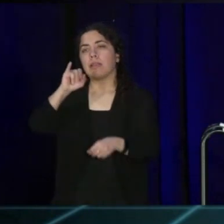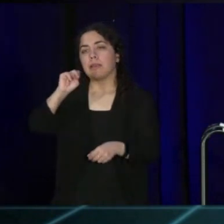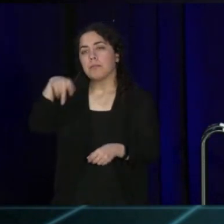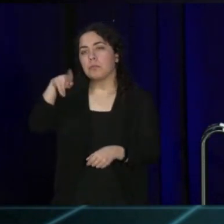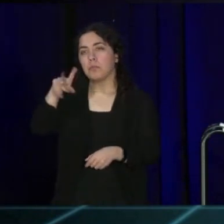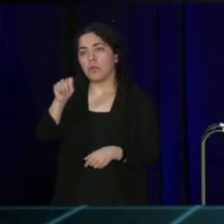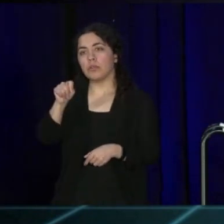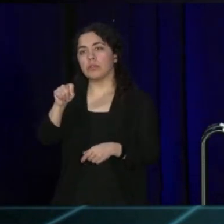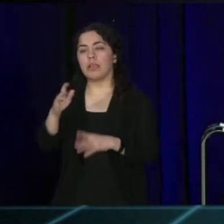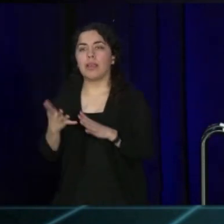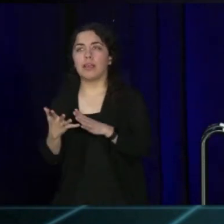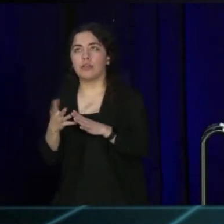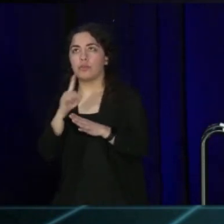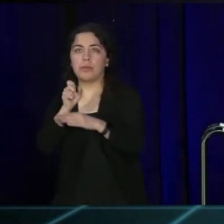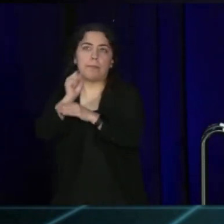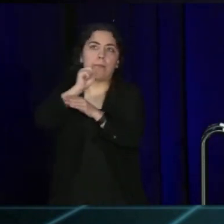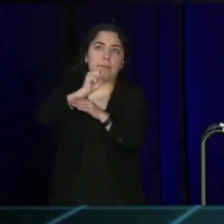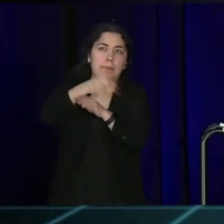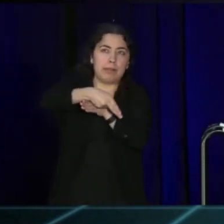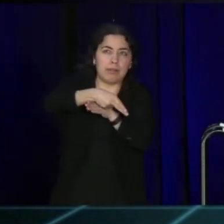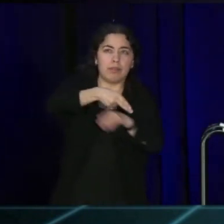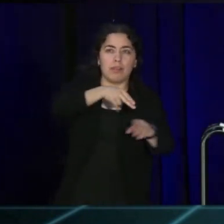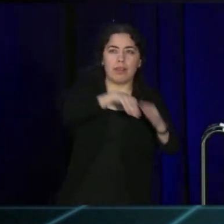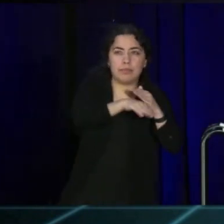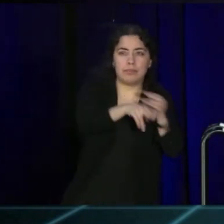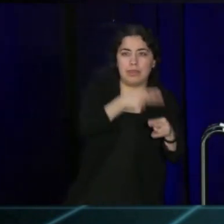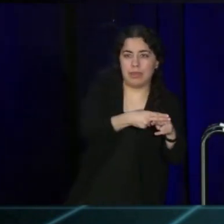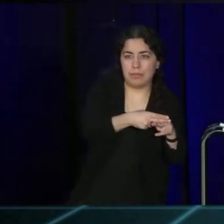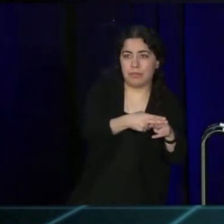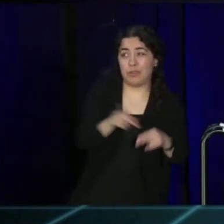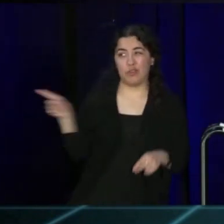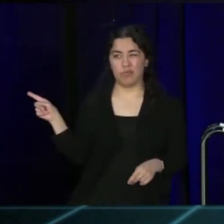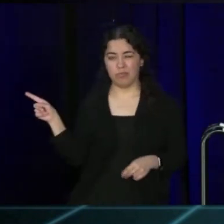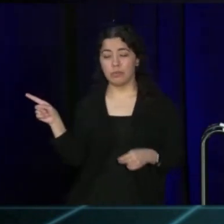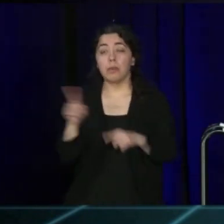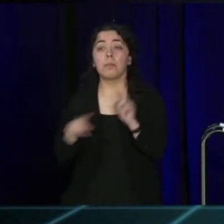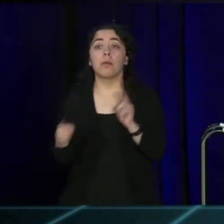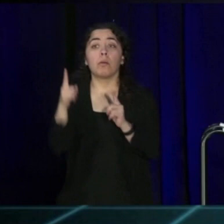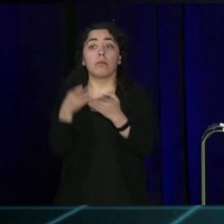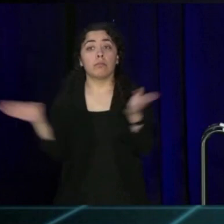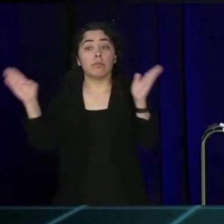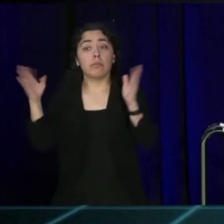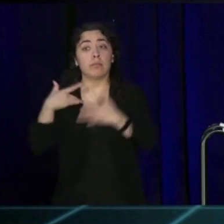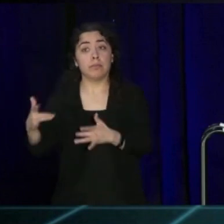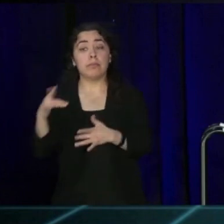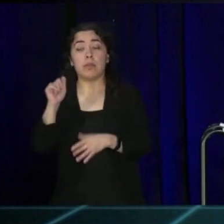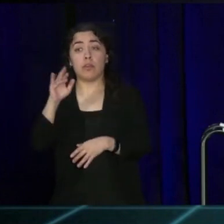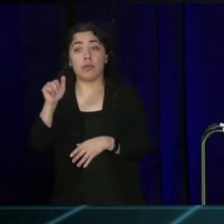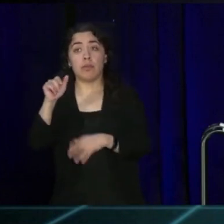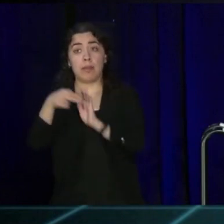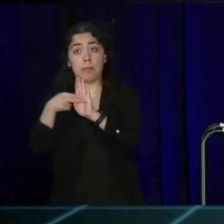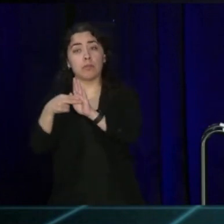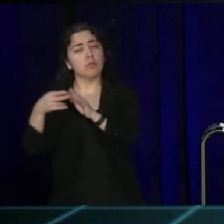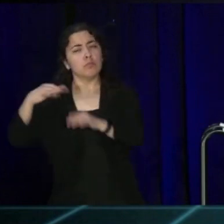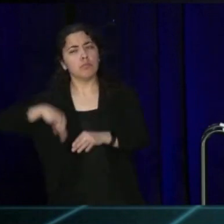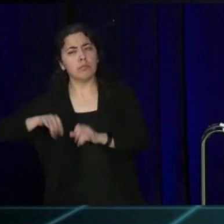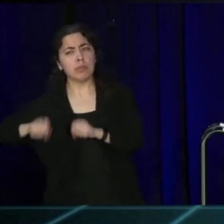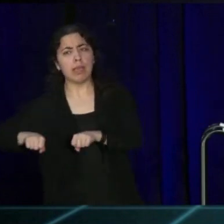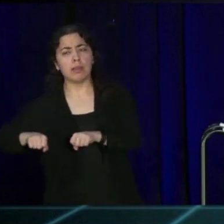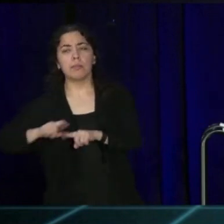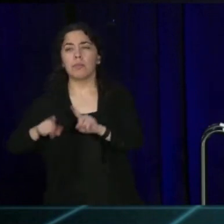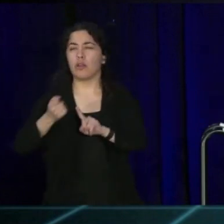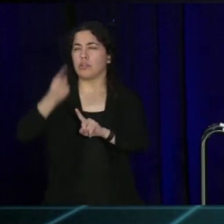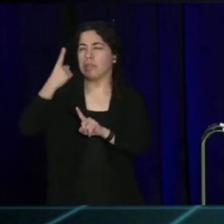name here. However, while area label is generally quite useful, we need to understand that it also has